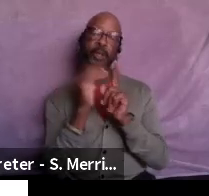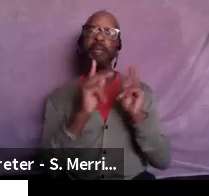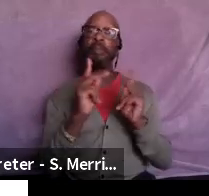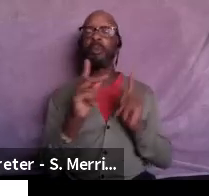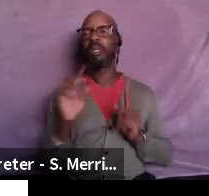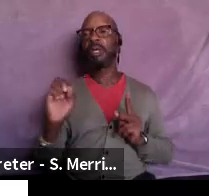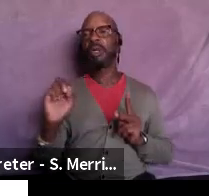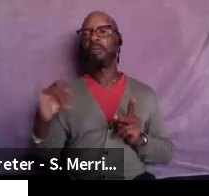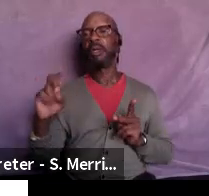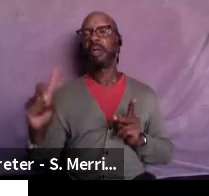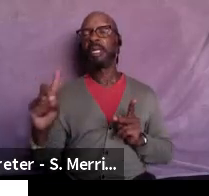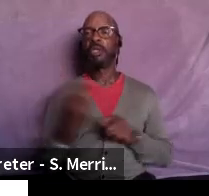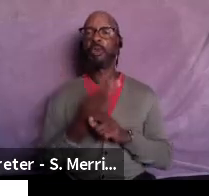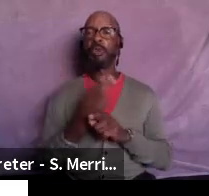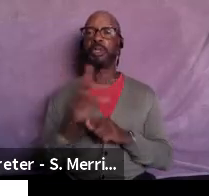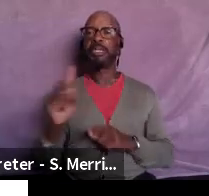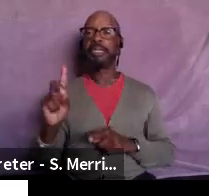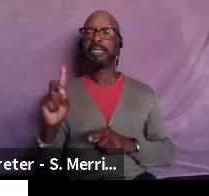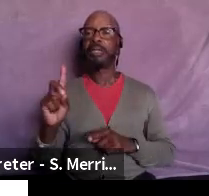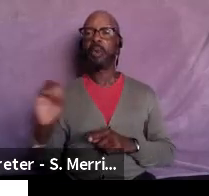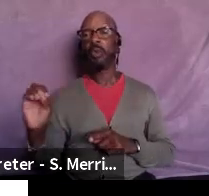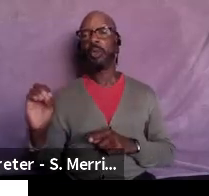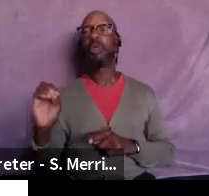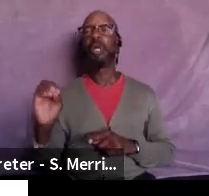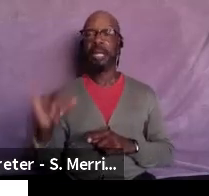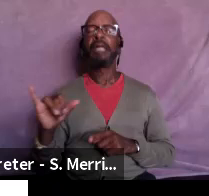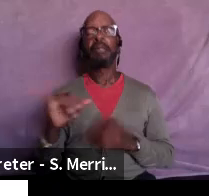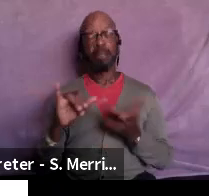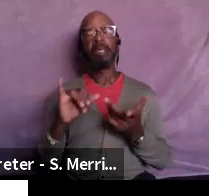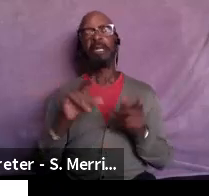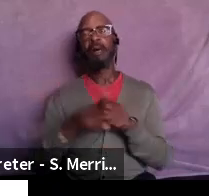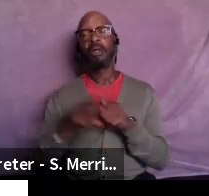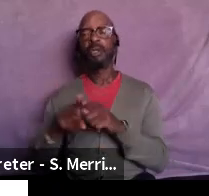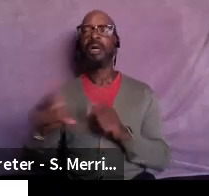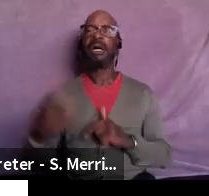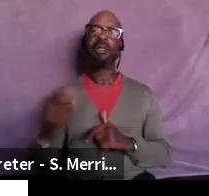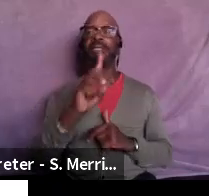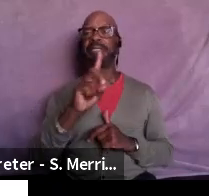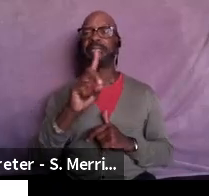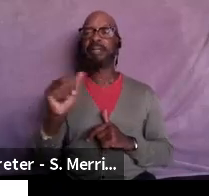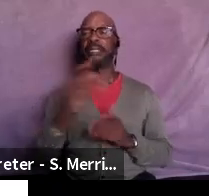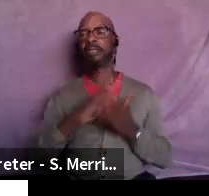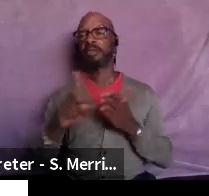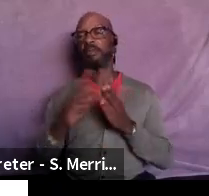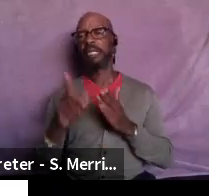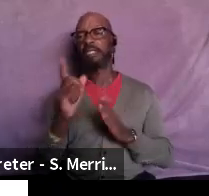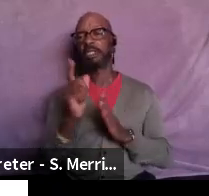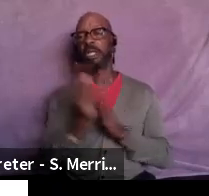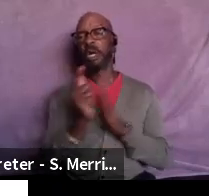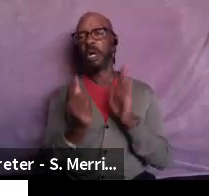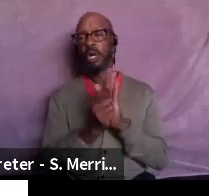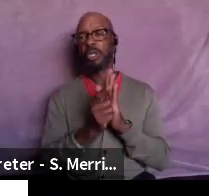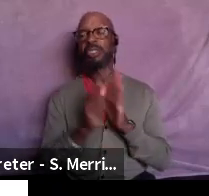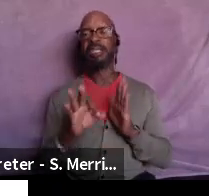are protected under the Americans with Disabilities Act, as well as the other disability discrimination laws, as long as they are